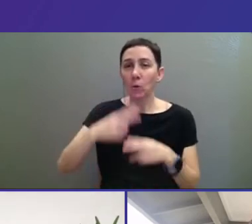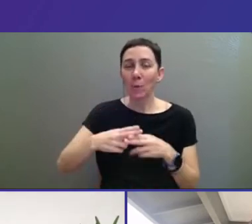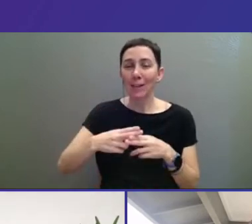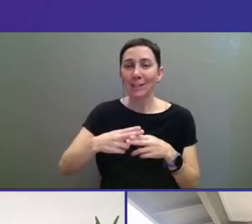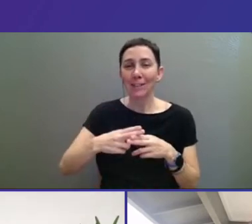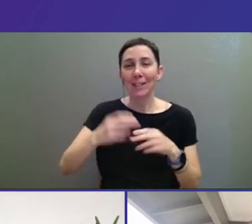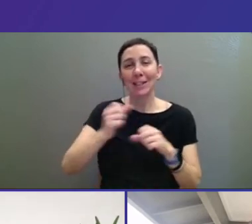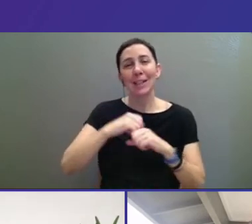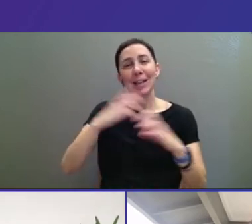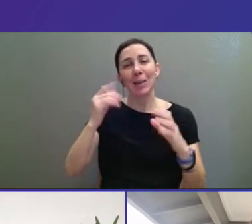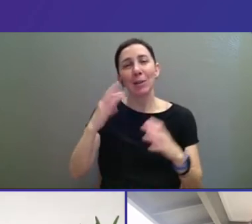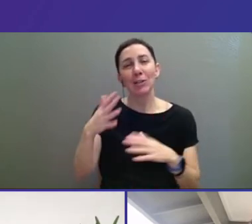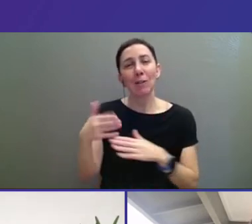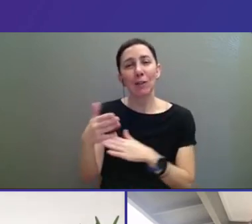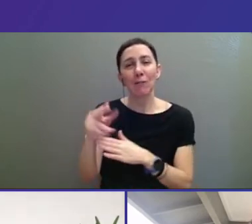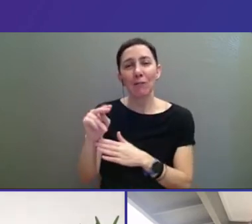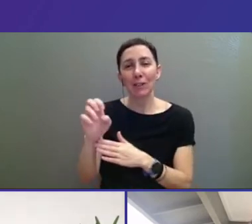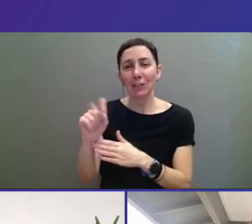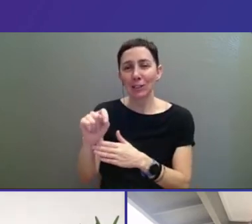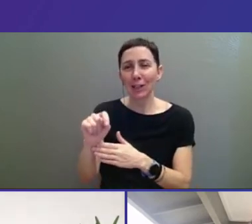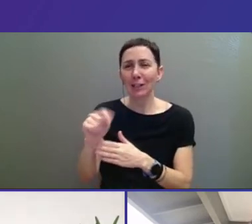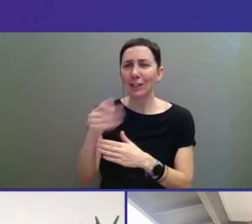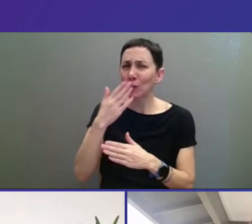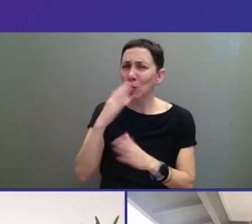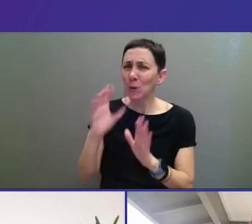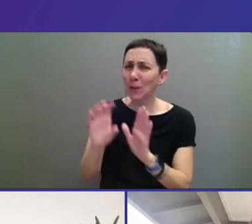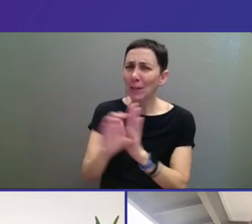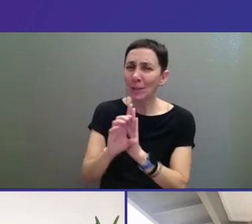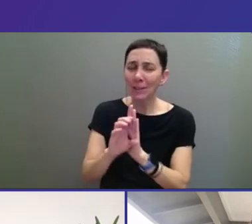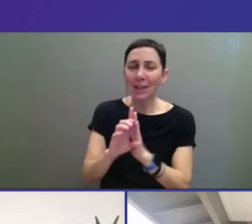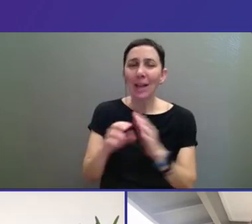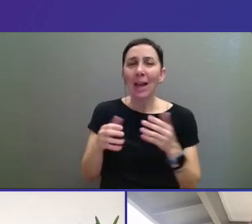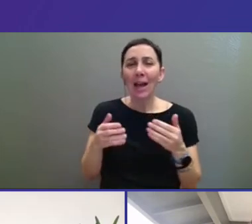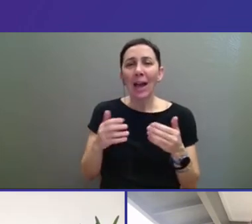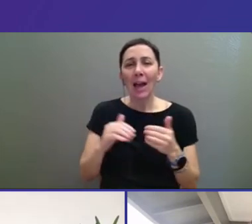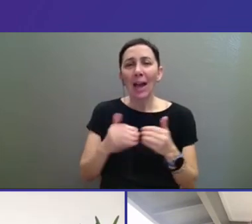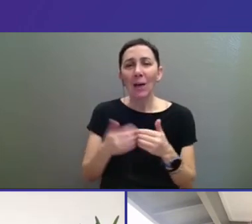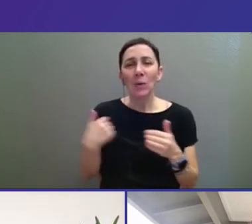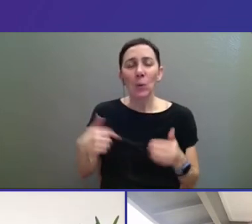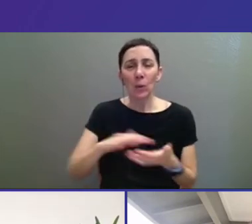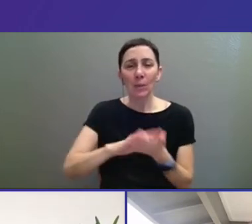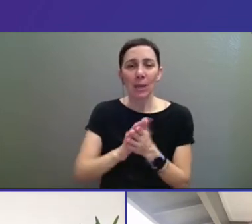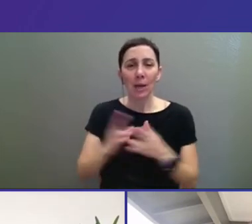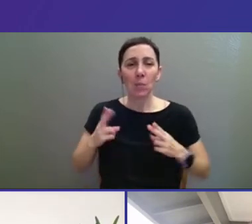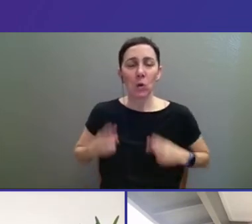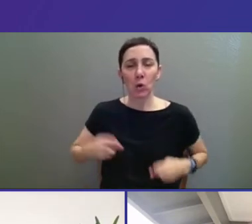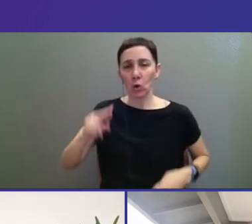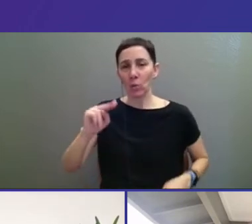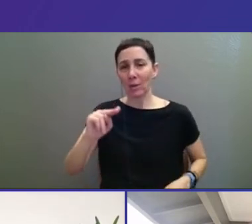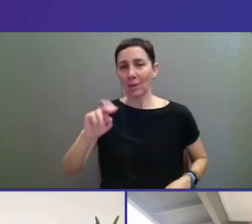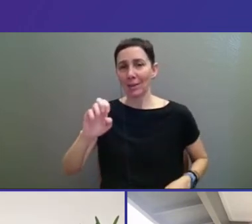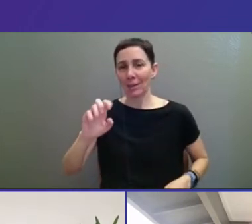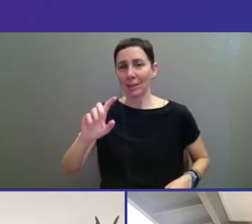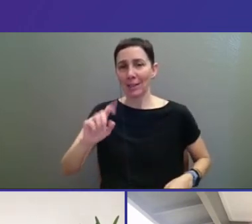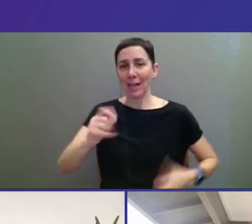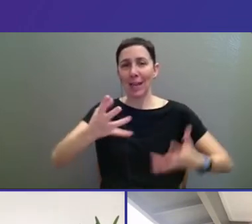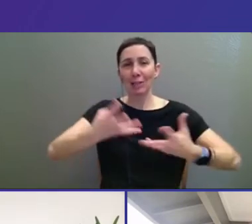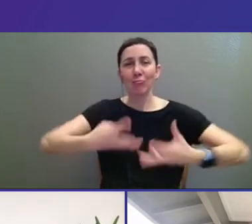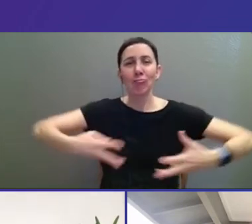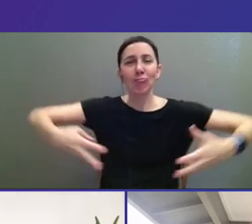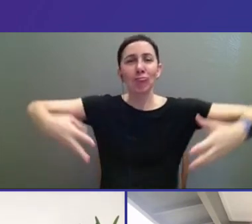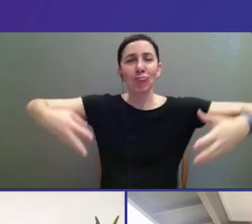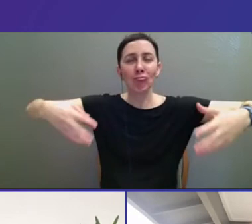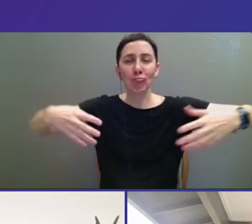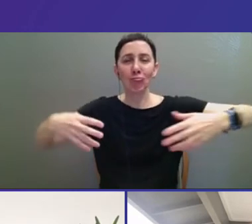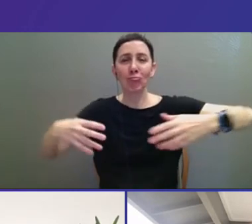and it's such a potent image, right? Because how can we all be a human net in leaning on each other and giving and taking